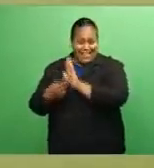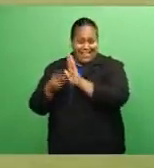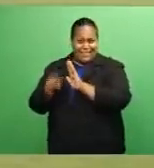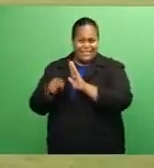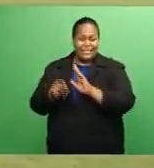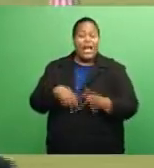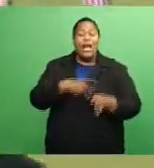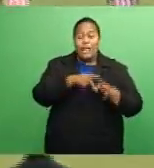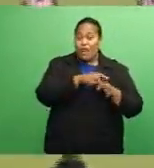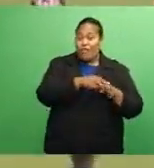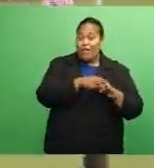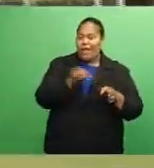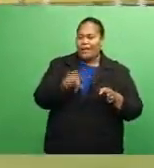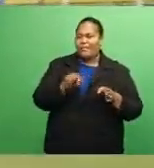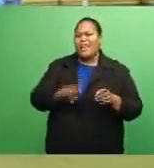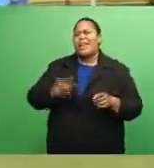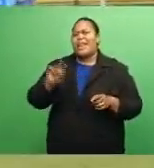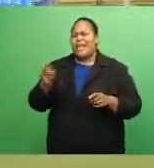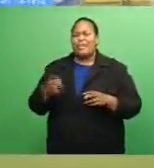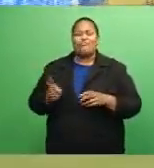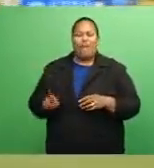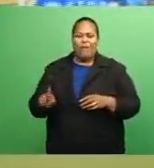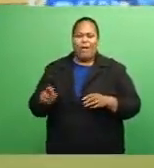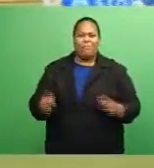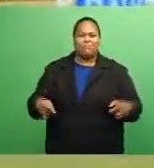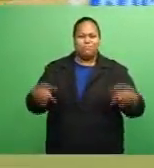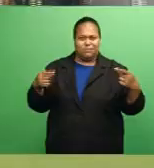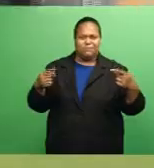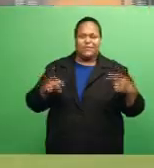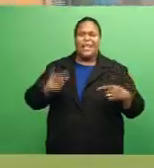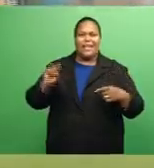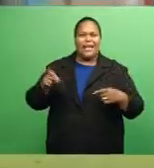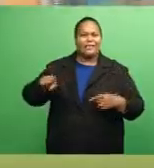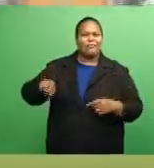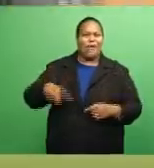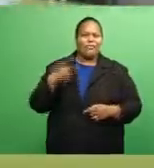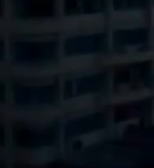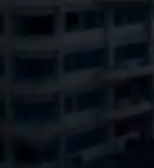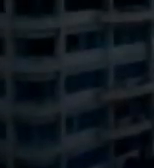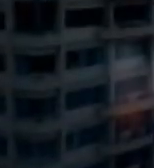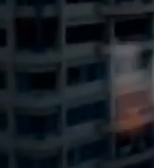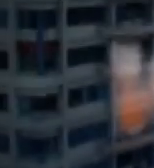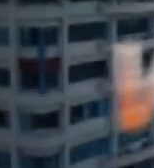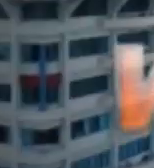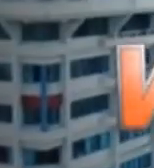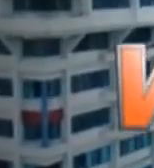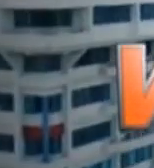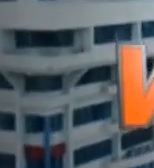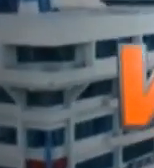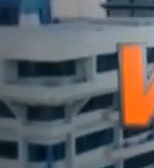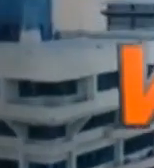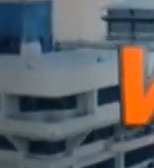in the next round of the DPL. Carlini Tavi, FBC Sports.